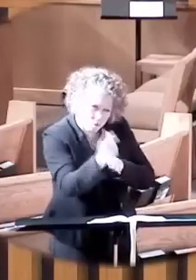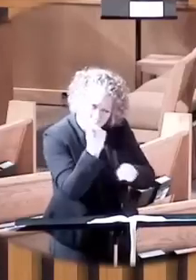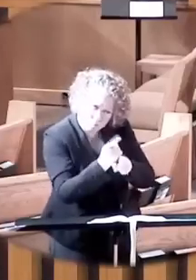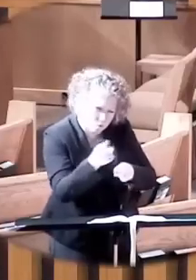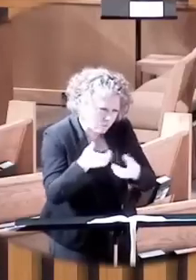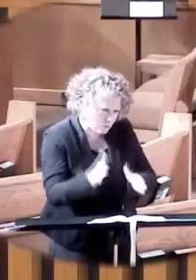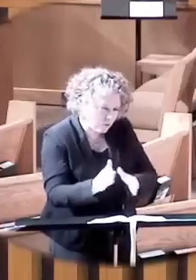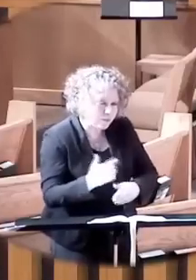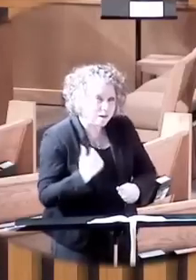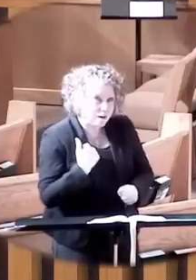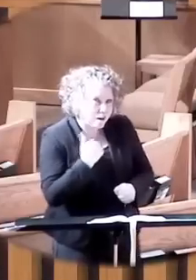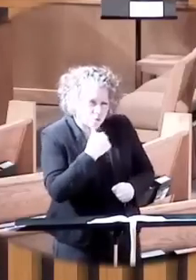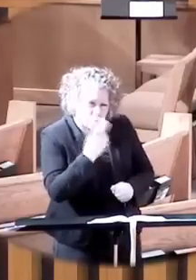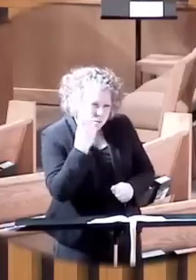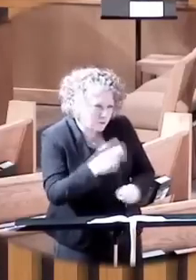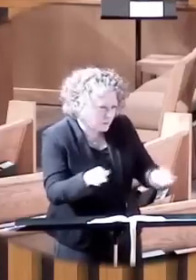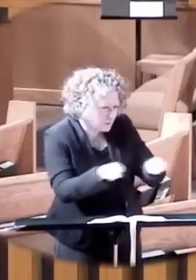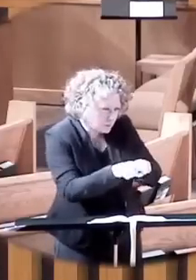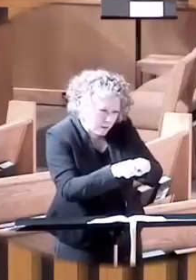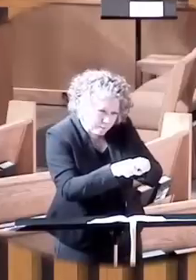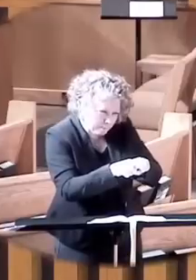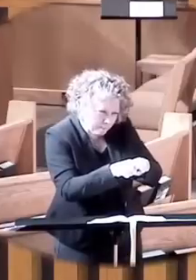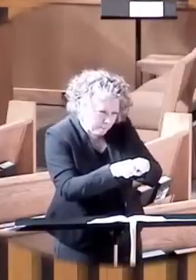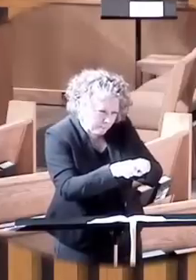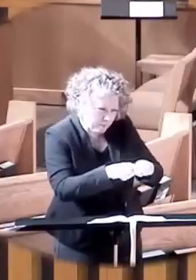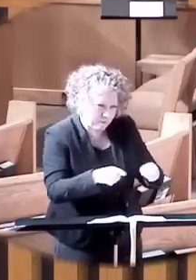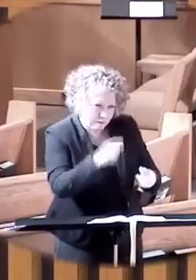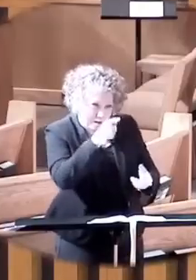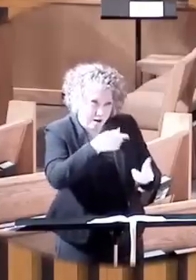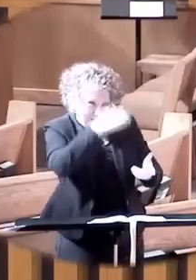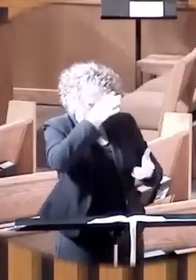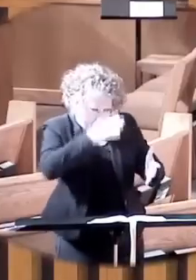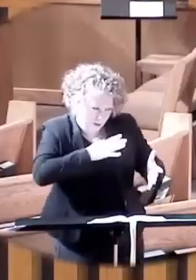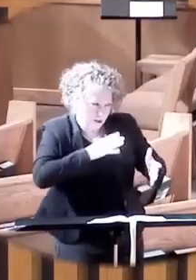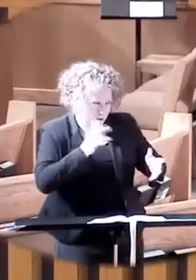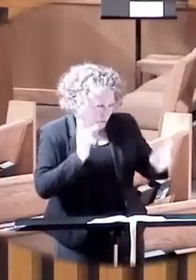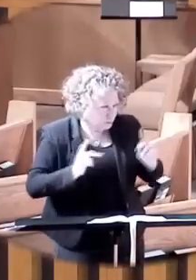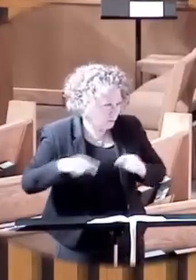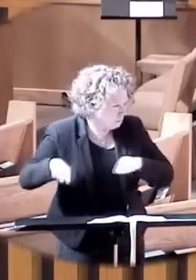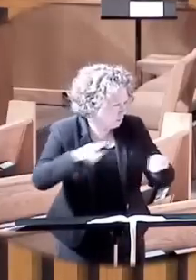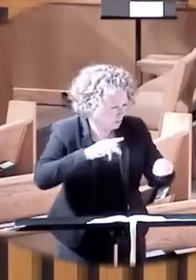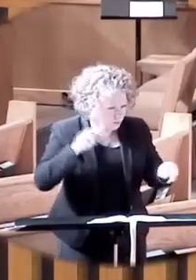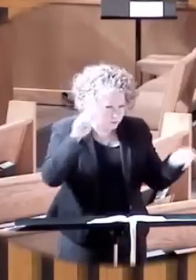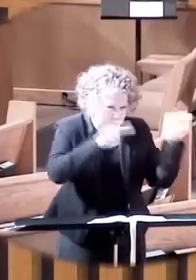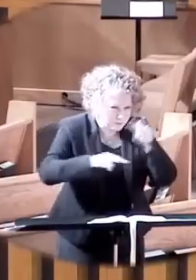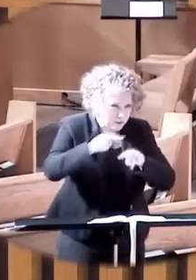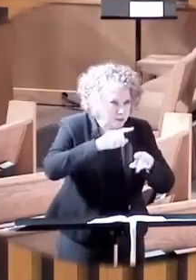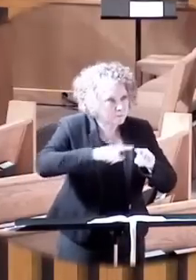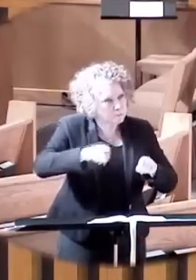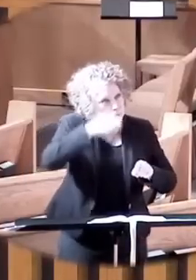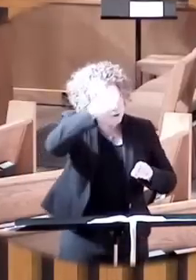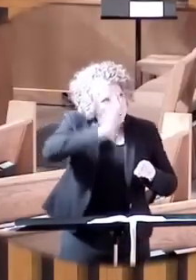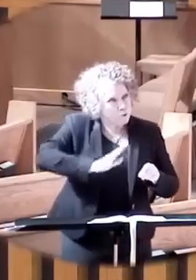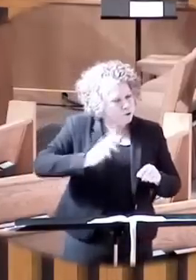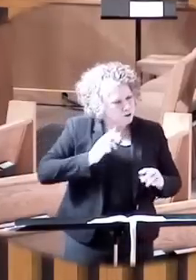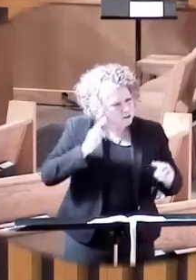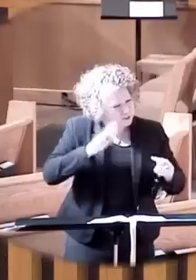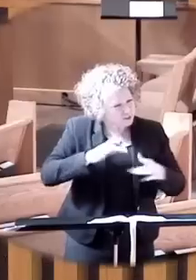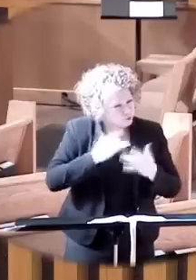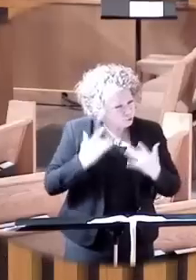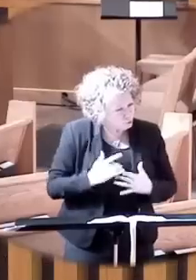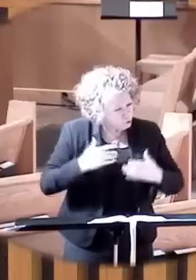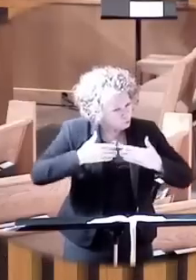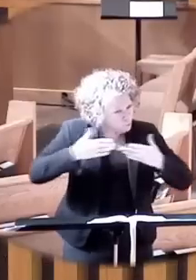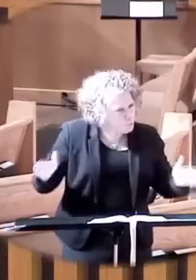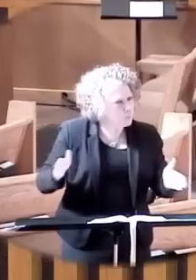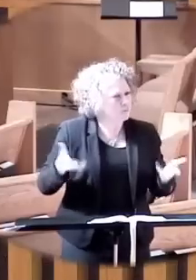see, because man sees the appearance, but the Lord looks into the heart." In the